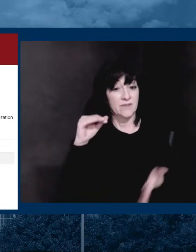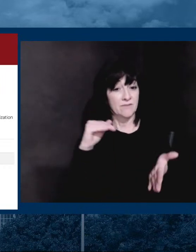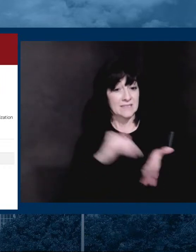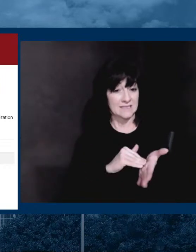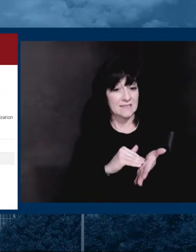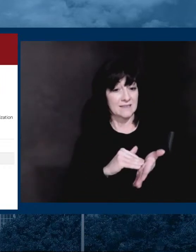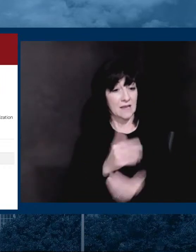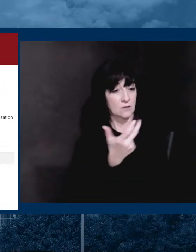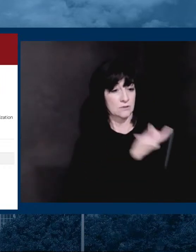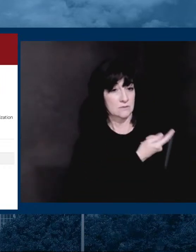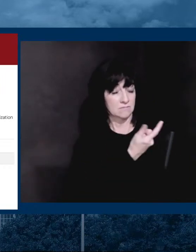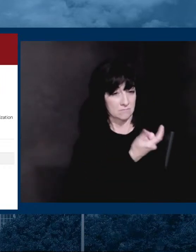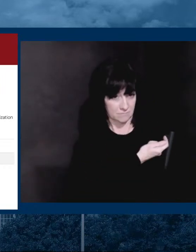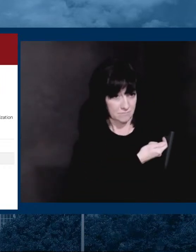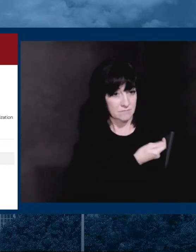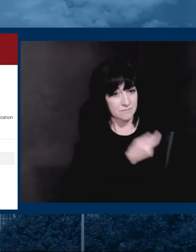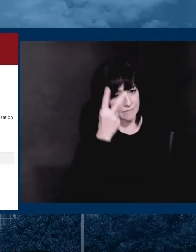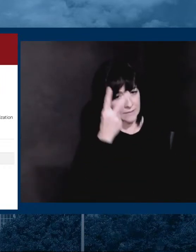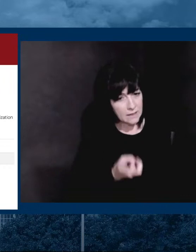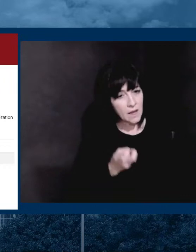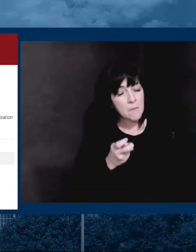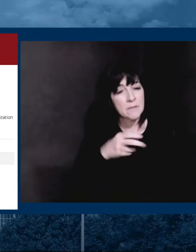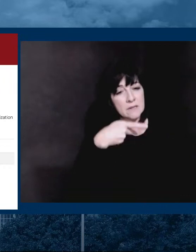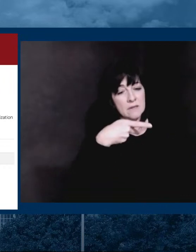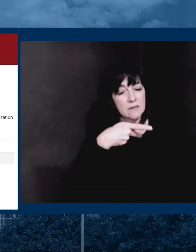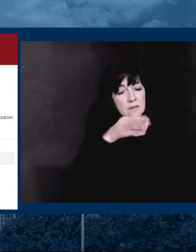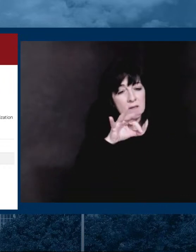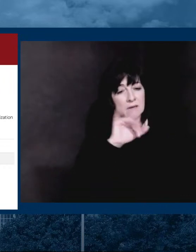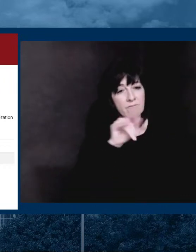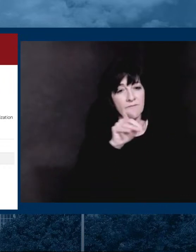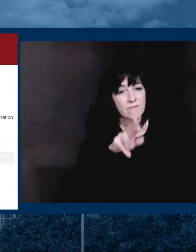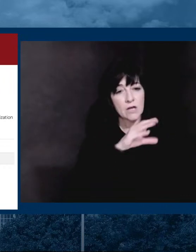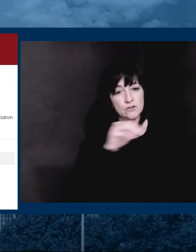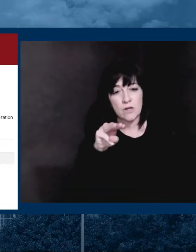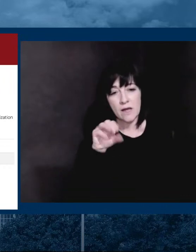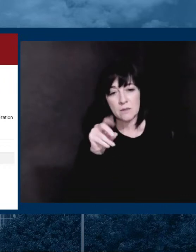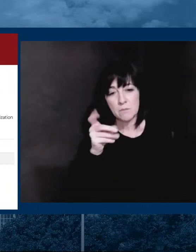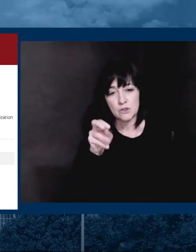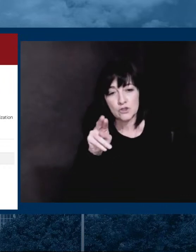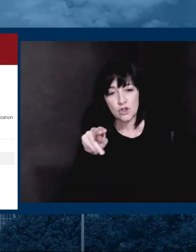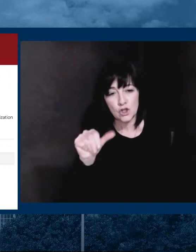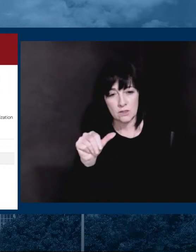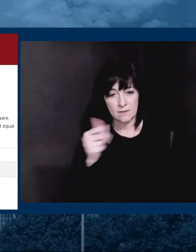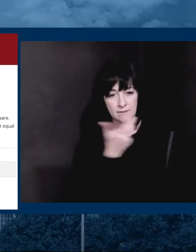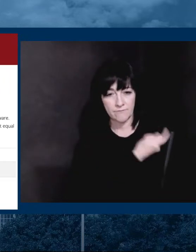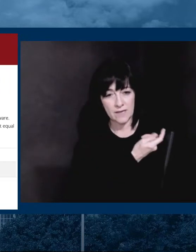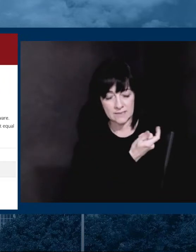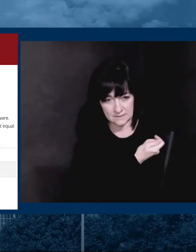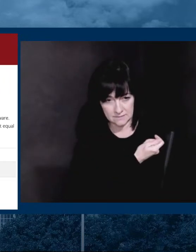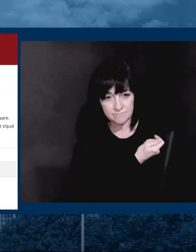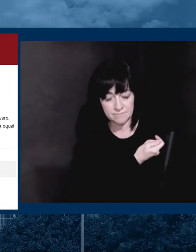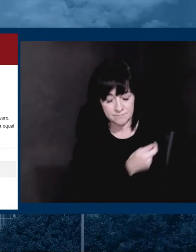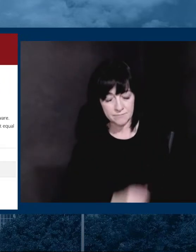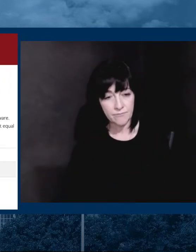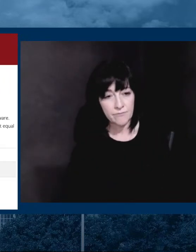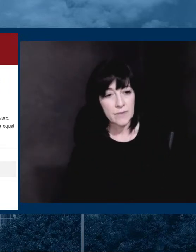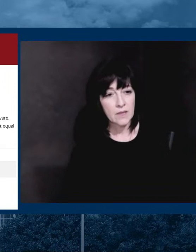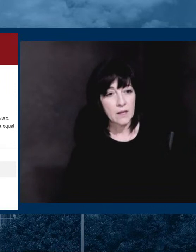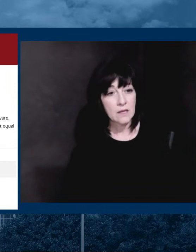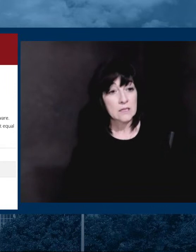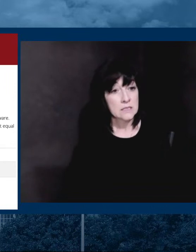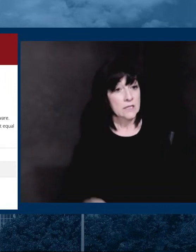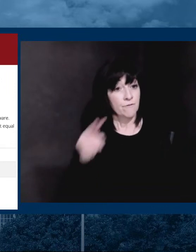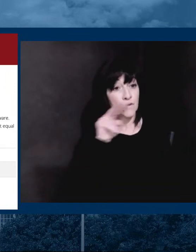of the Pfizer and Moderna vaccines. Also, on the next slide, when you look on our